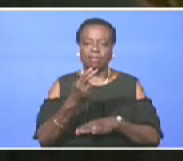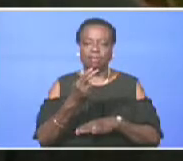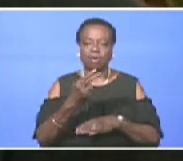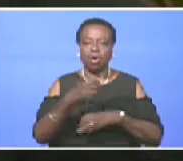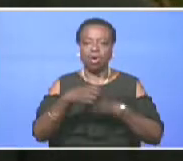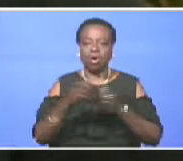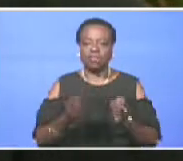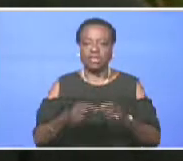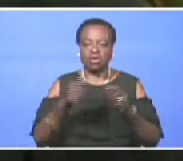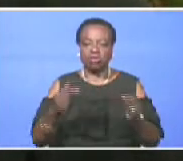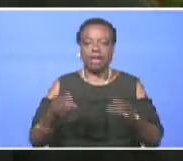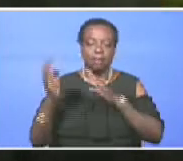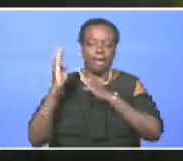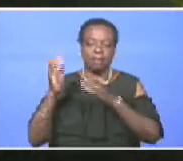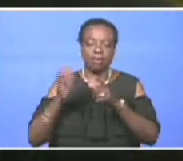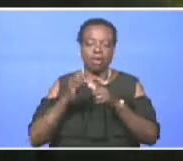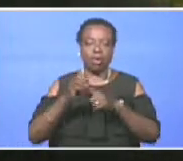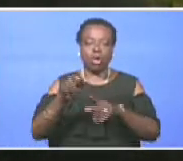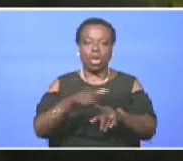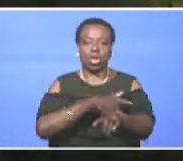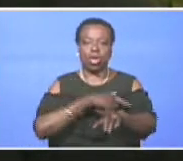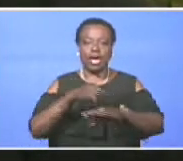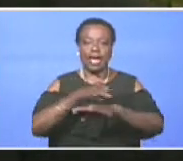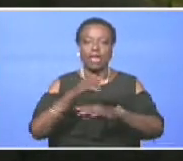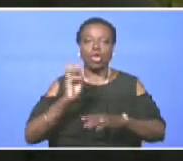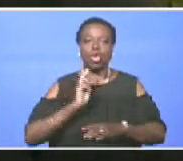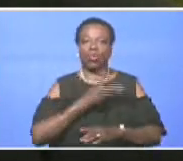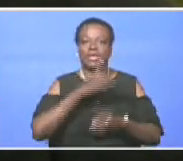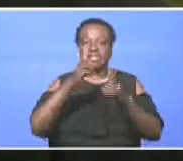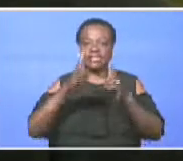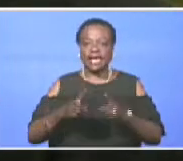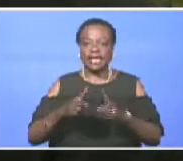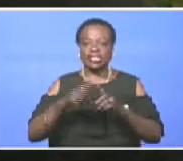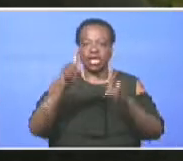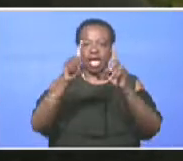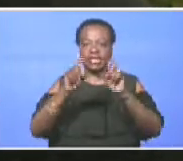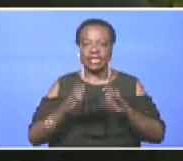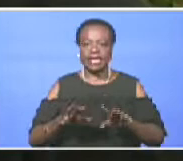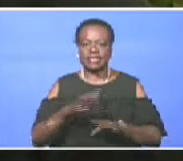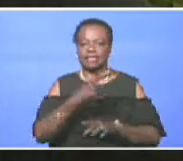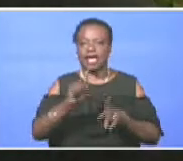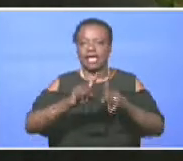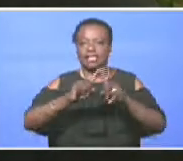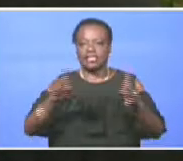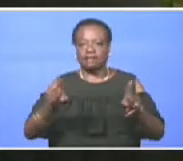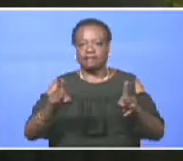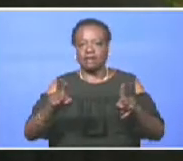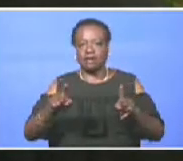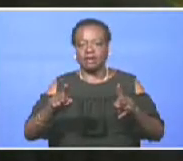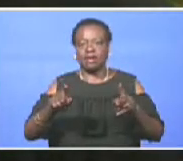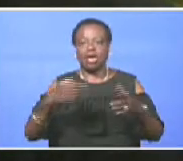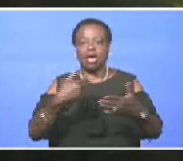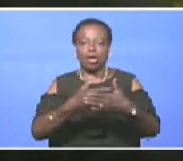on Long Island, we decided that we'll test the various communities to see,